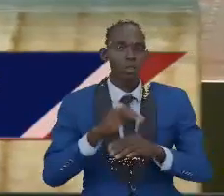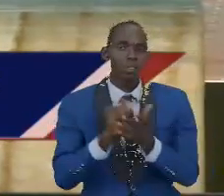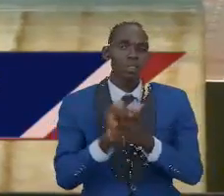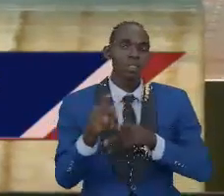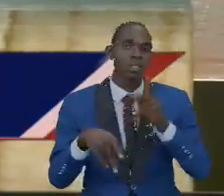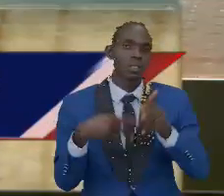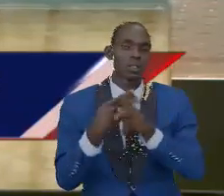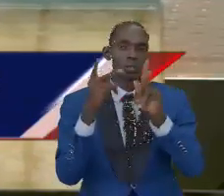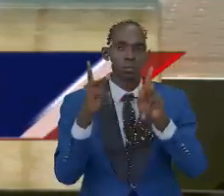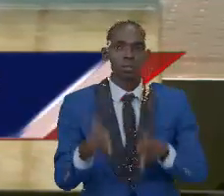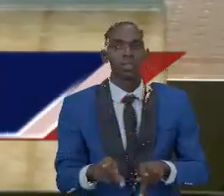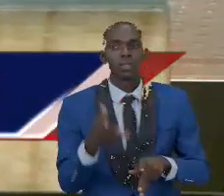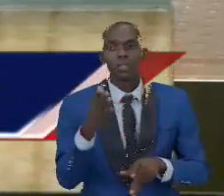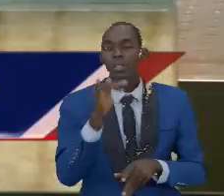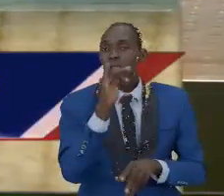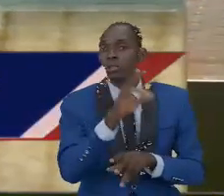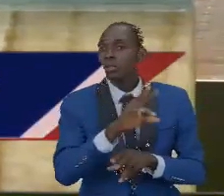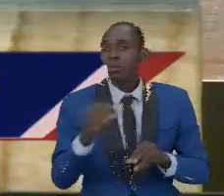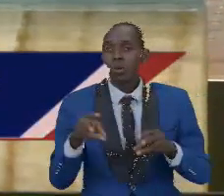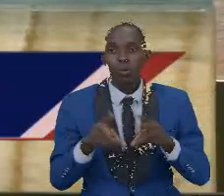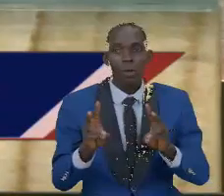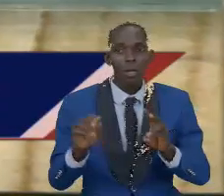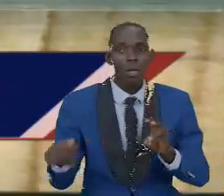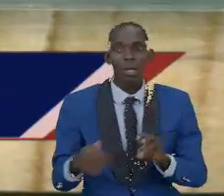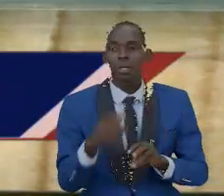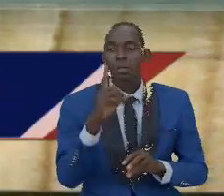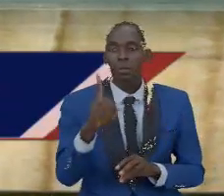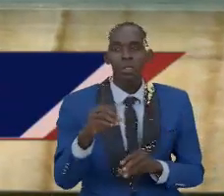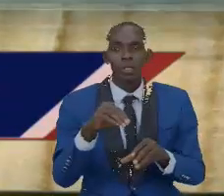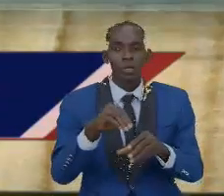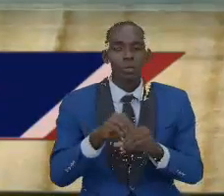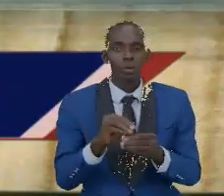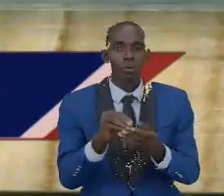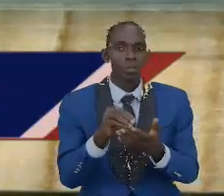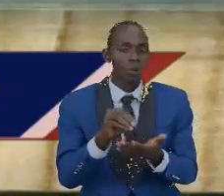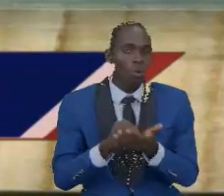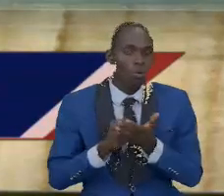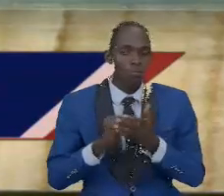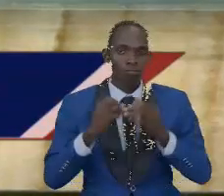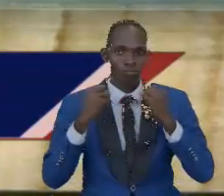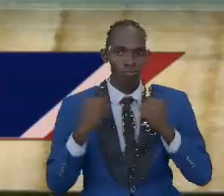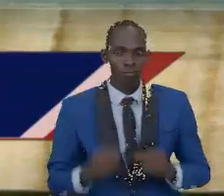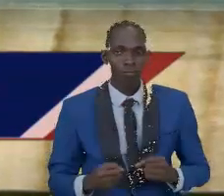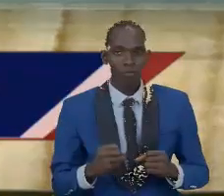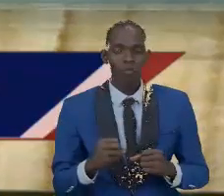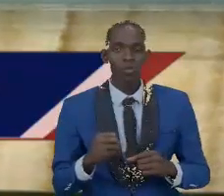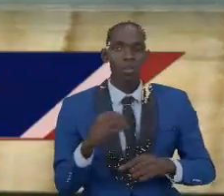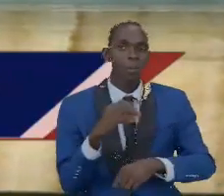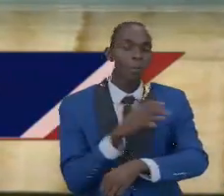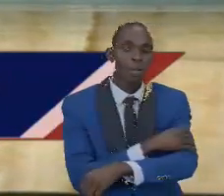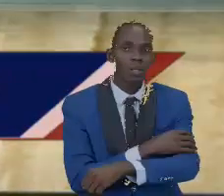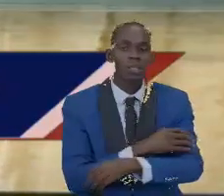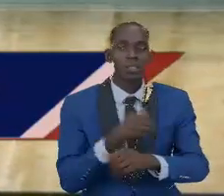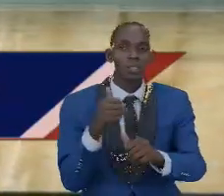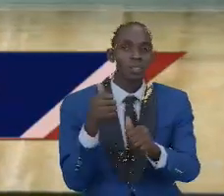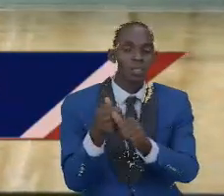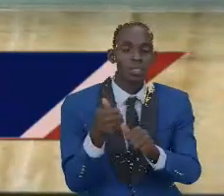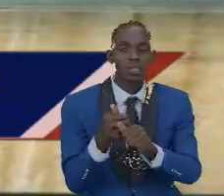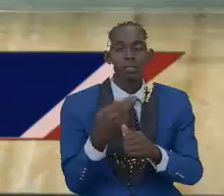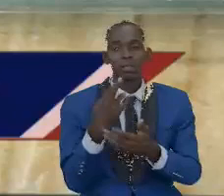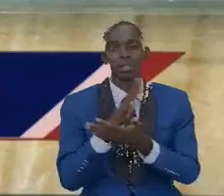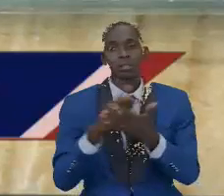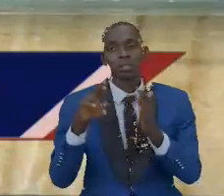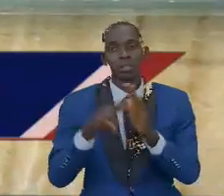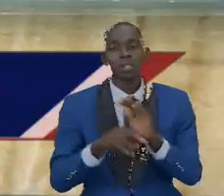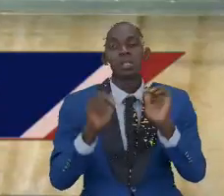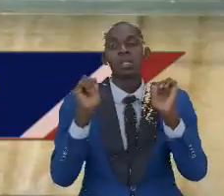there is no way anyone in his own strength it is some power in self-righteousness